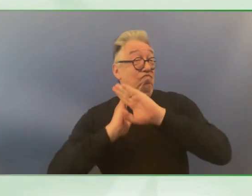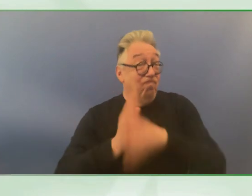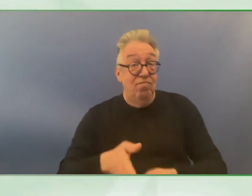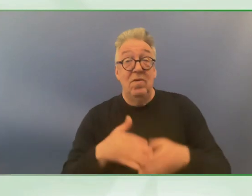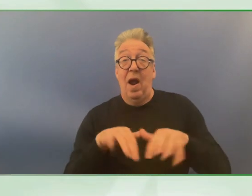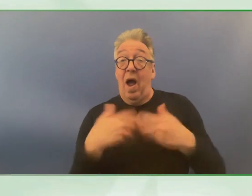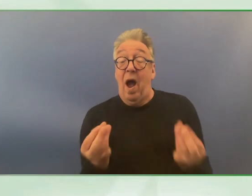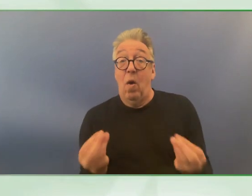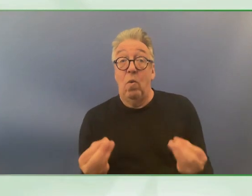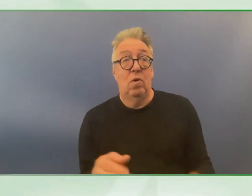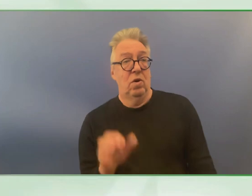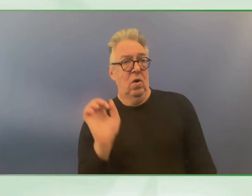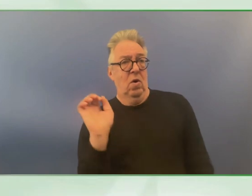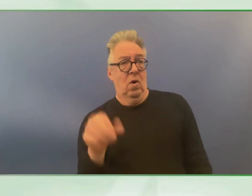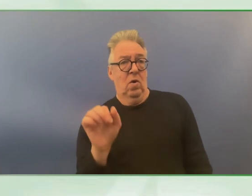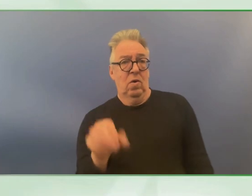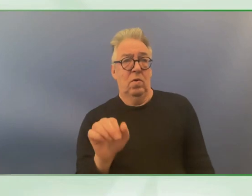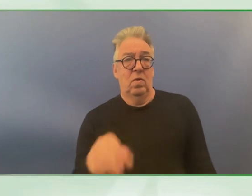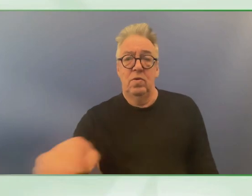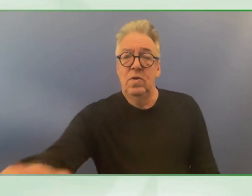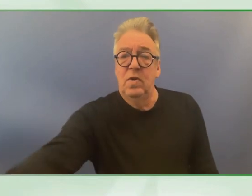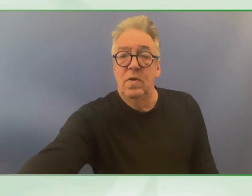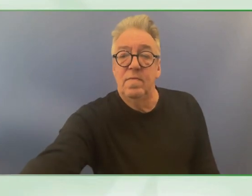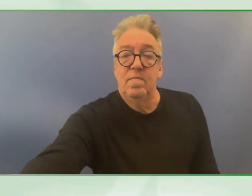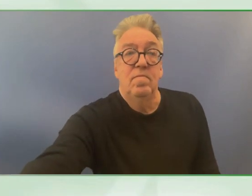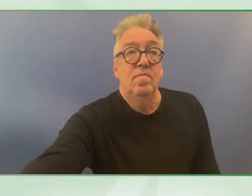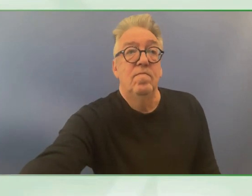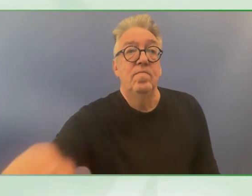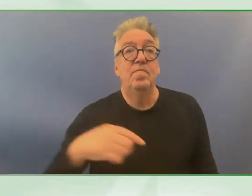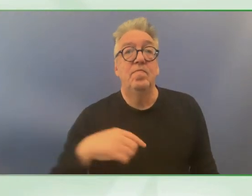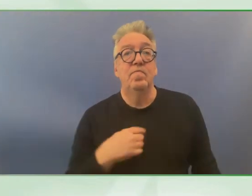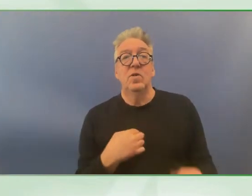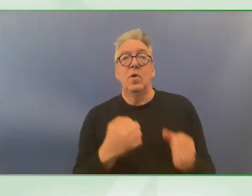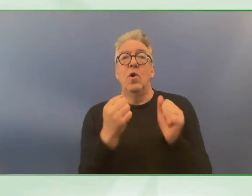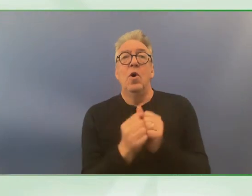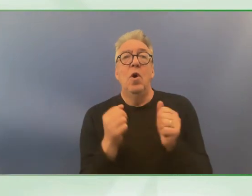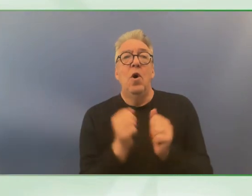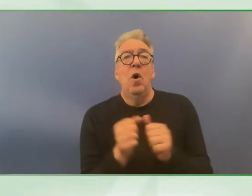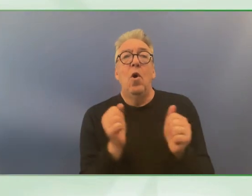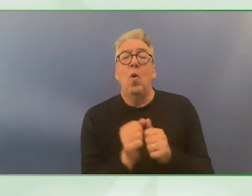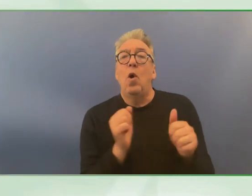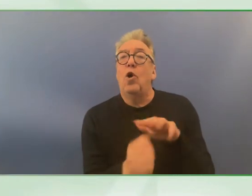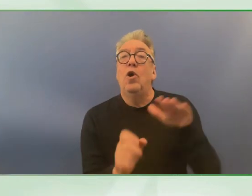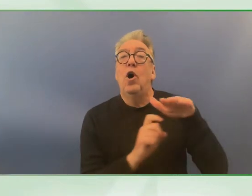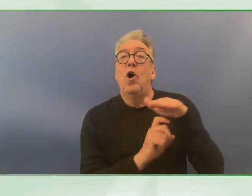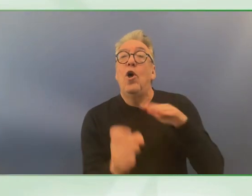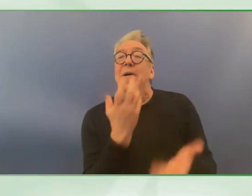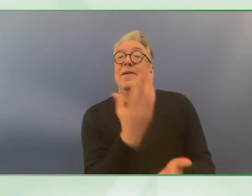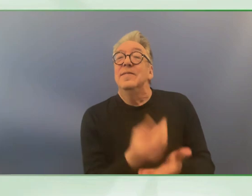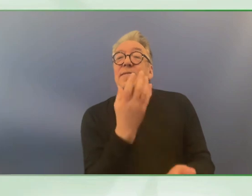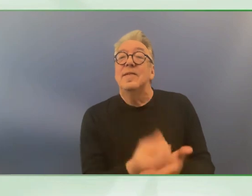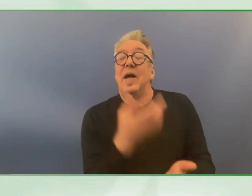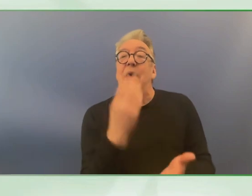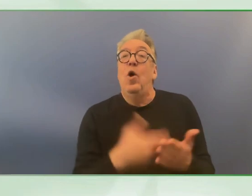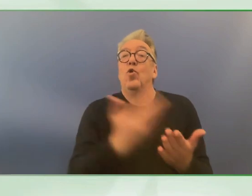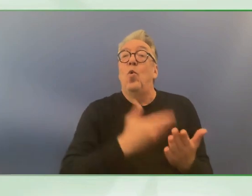in my role at Enable, I work with scanning large volumes of documents. But when I encountered